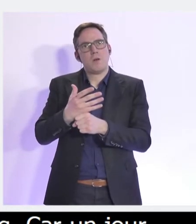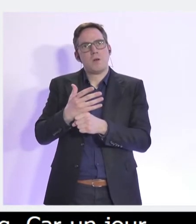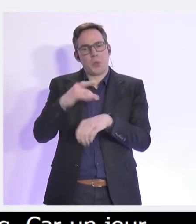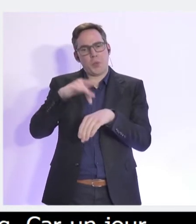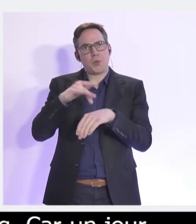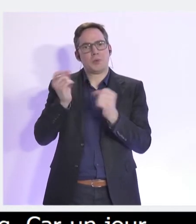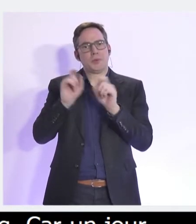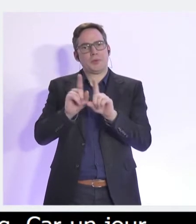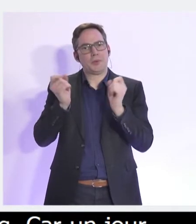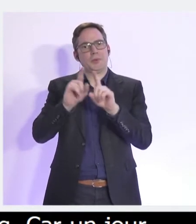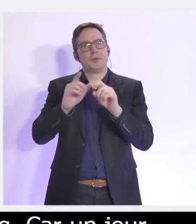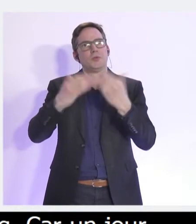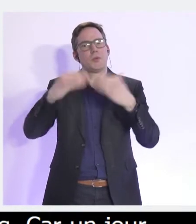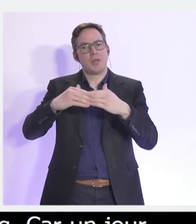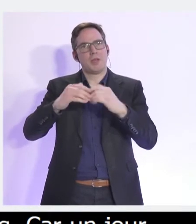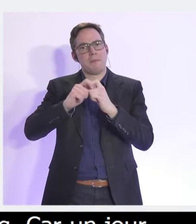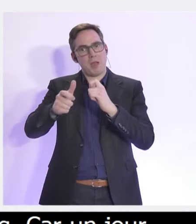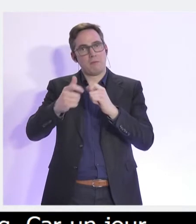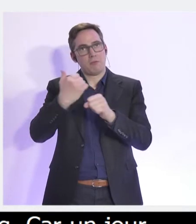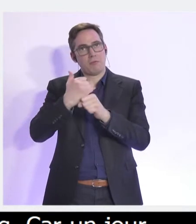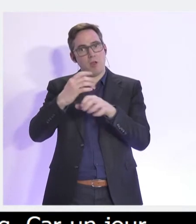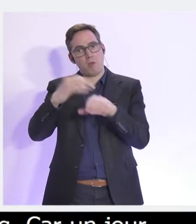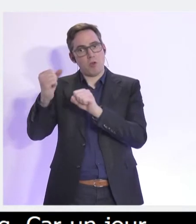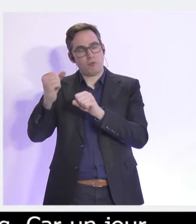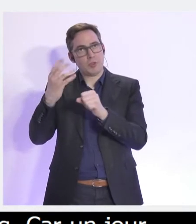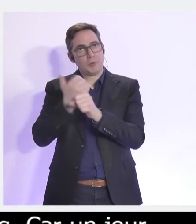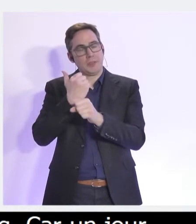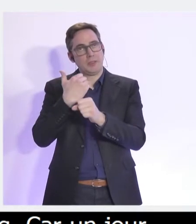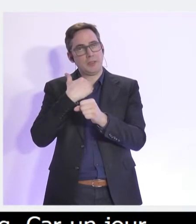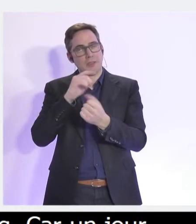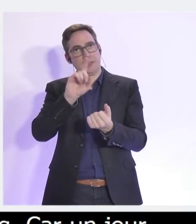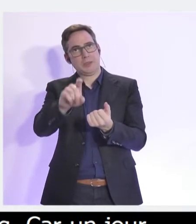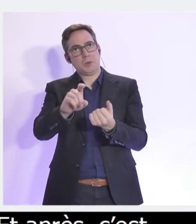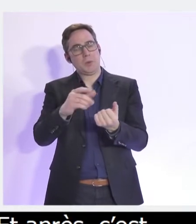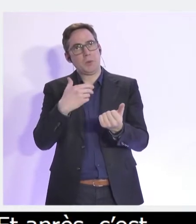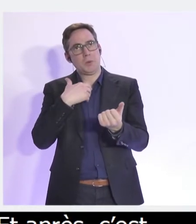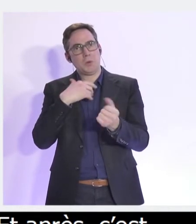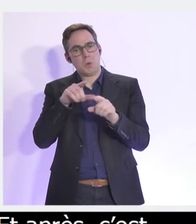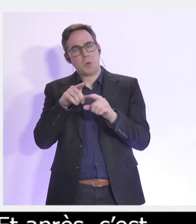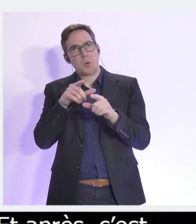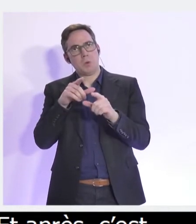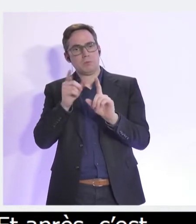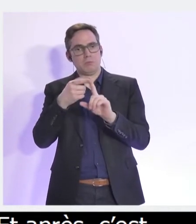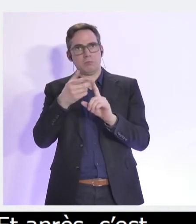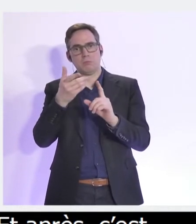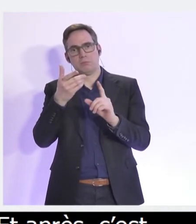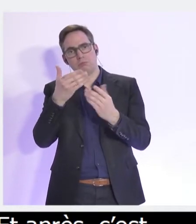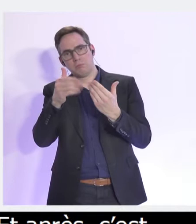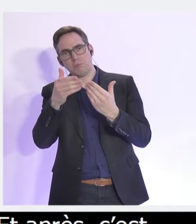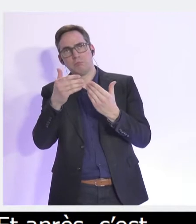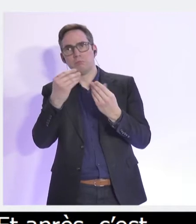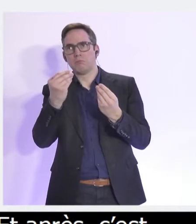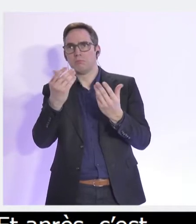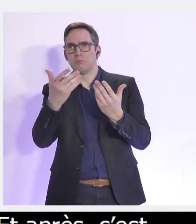Duo Day. What have they become? Did they all get jobs, for example? Do you have any ideas